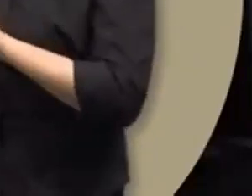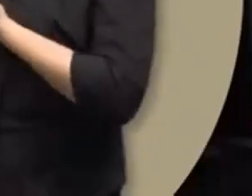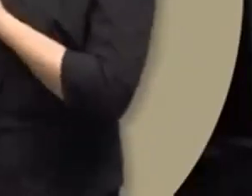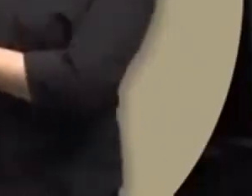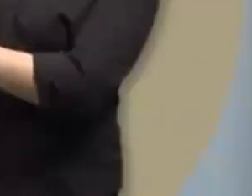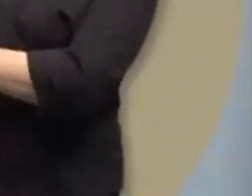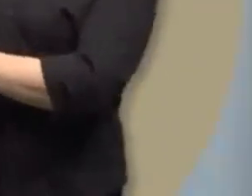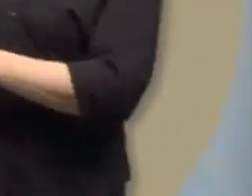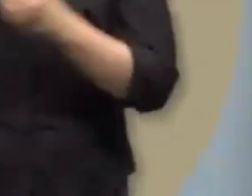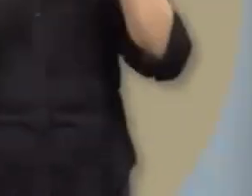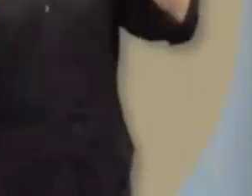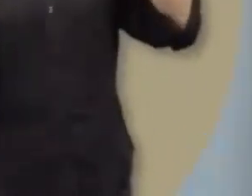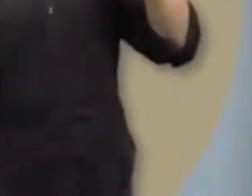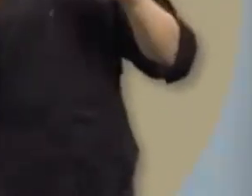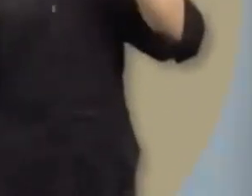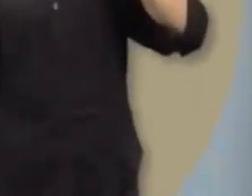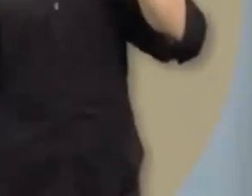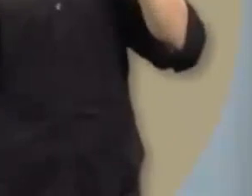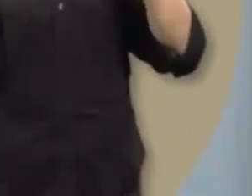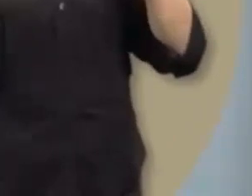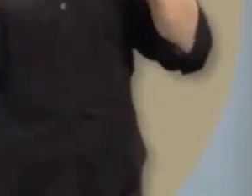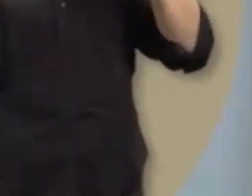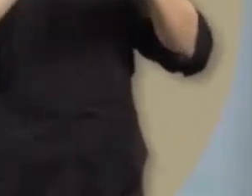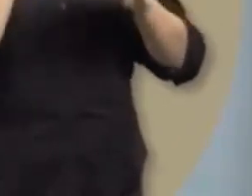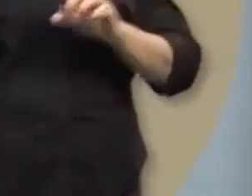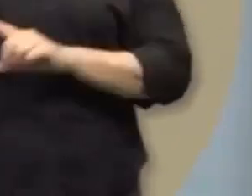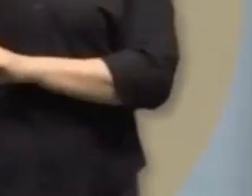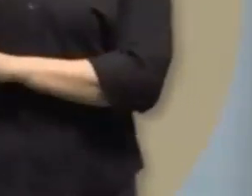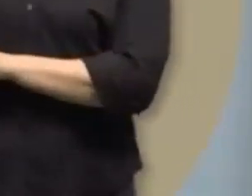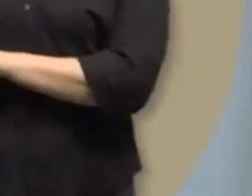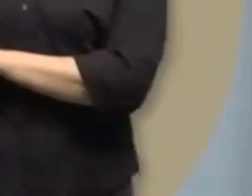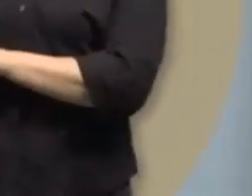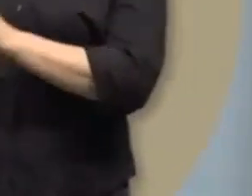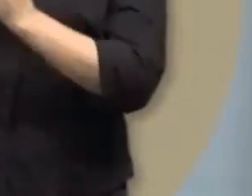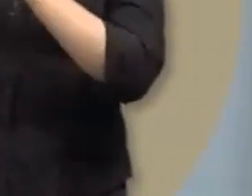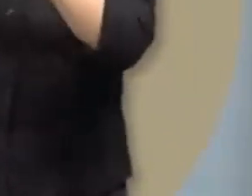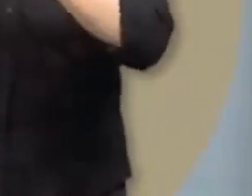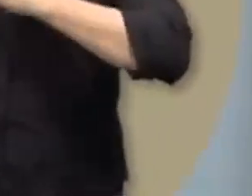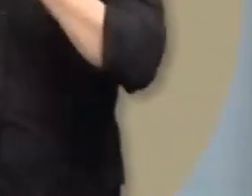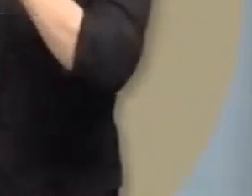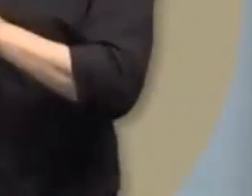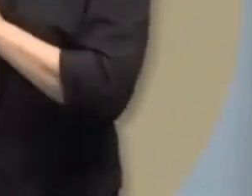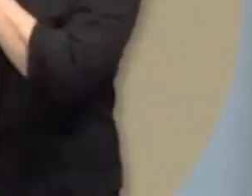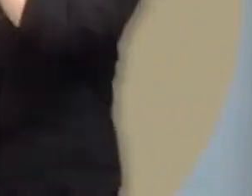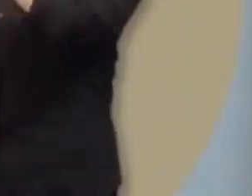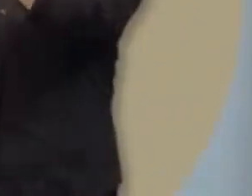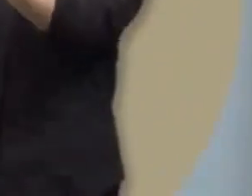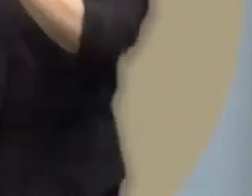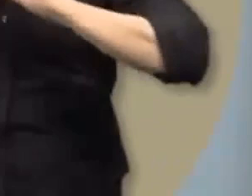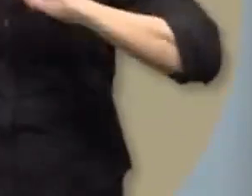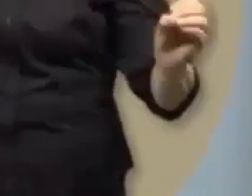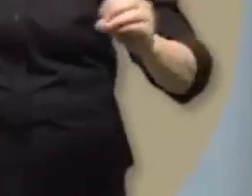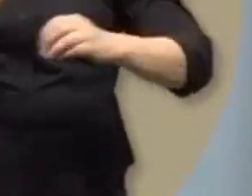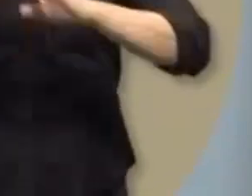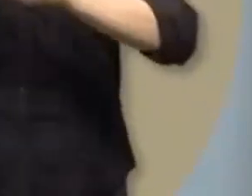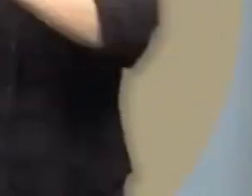his condition. Thanks to the Special Needs Project, Guillaume can hope to go further in life